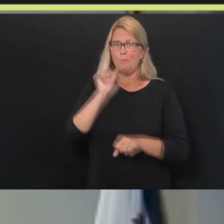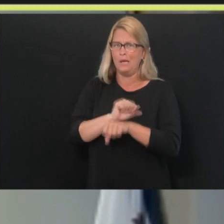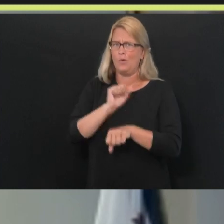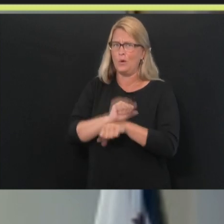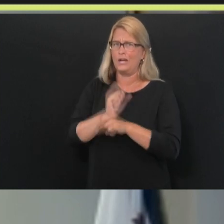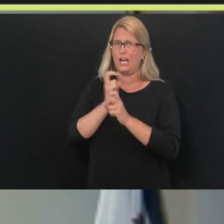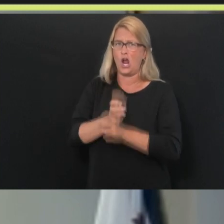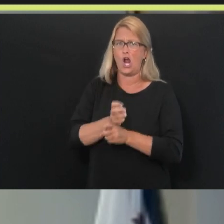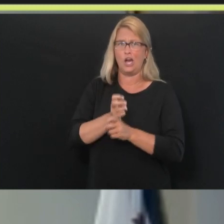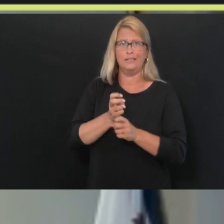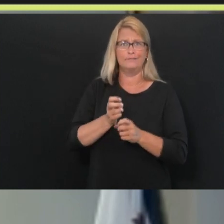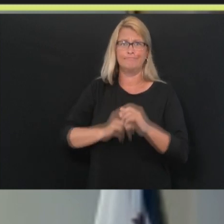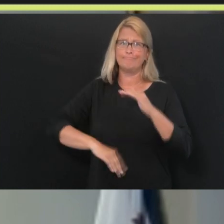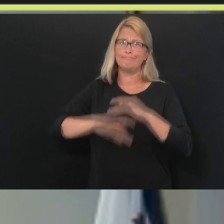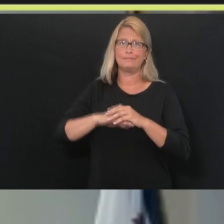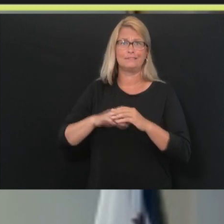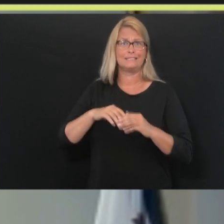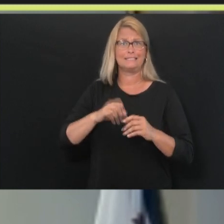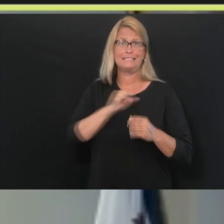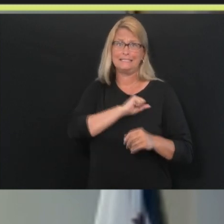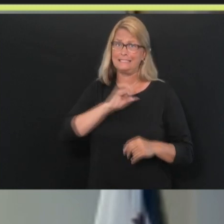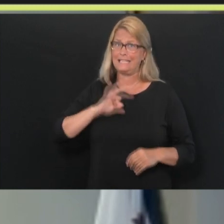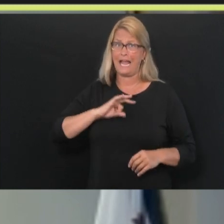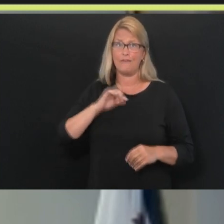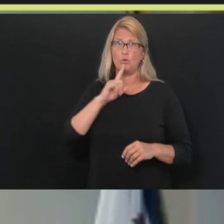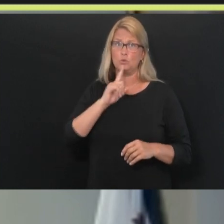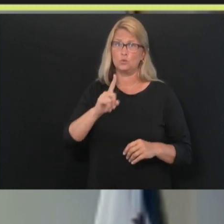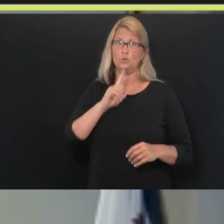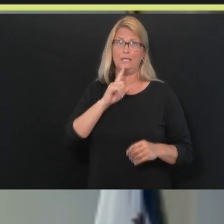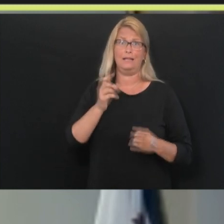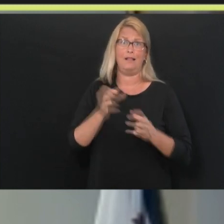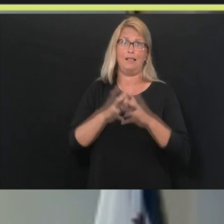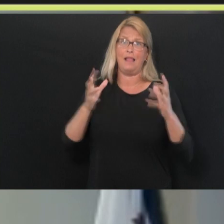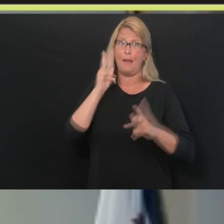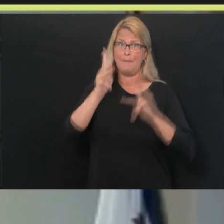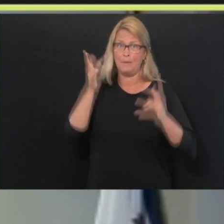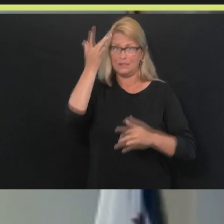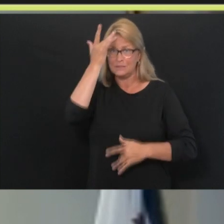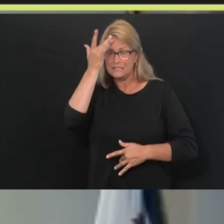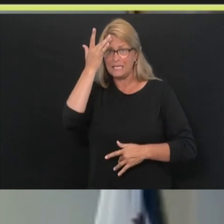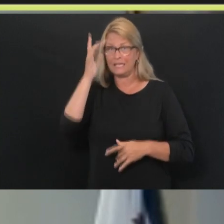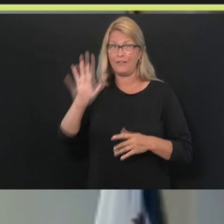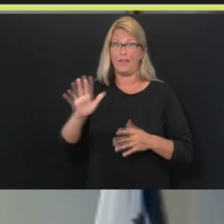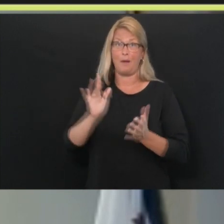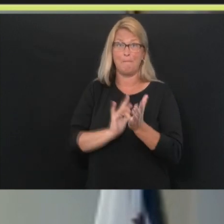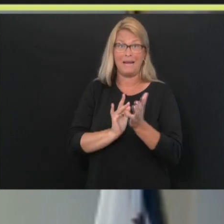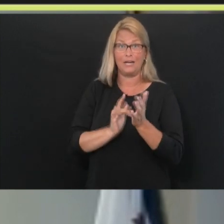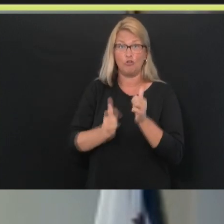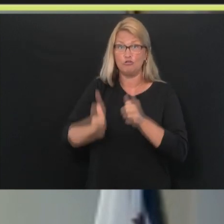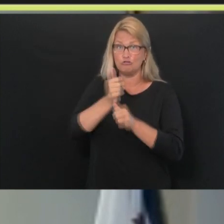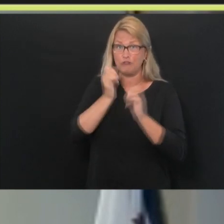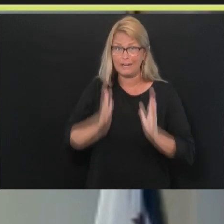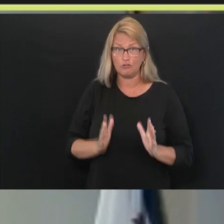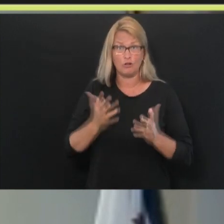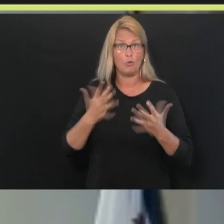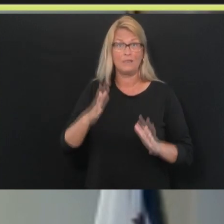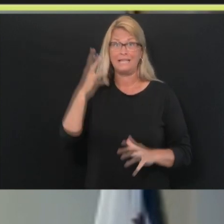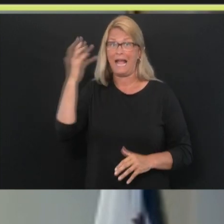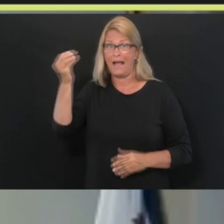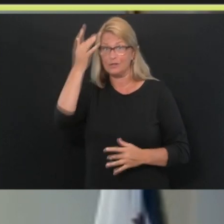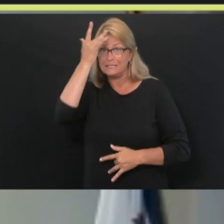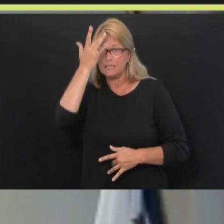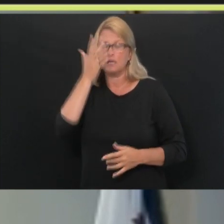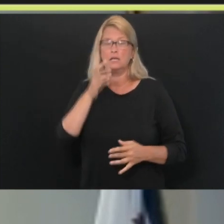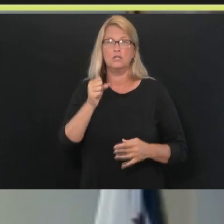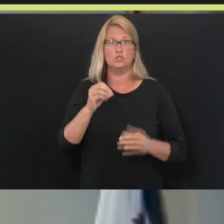The staff there has been overwhelmed. They have their own staff who is sick. Their own medical director had been out, and these reports had not